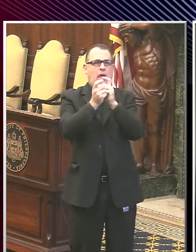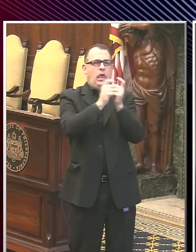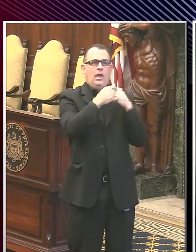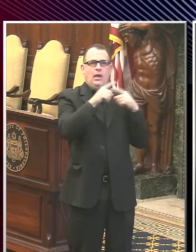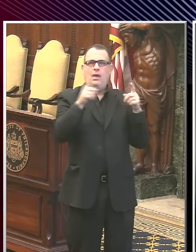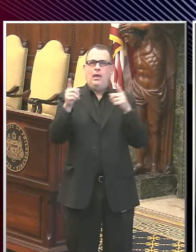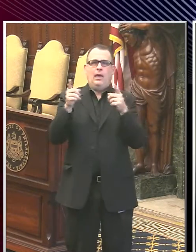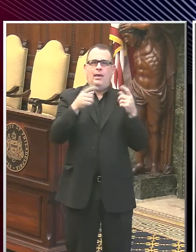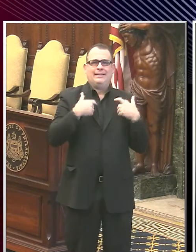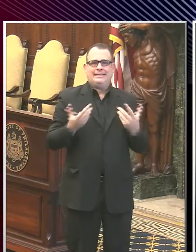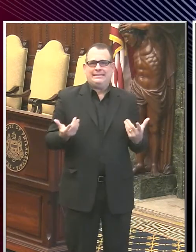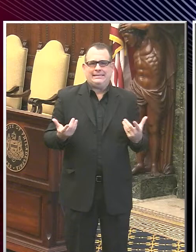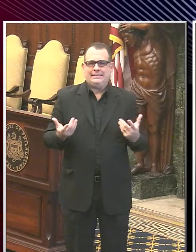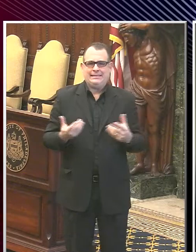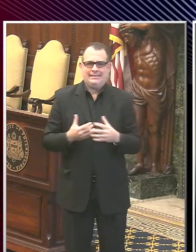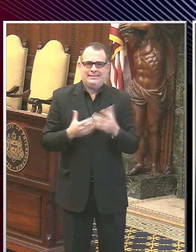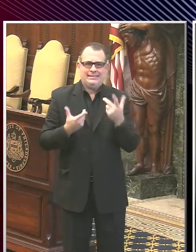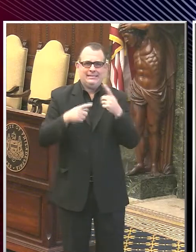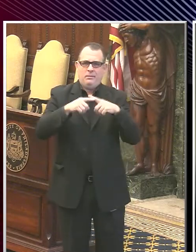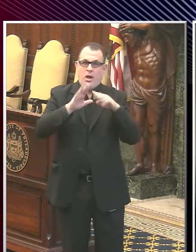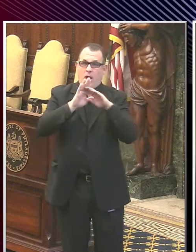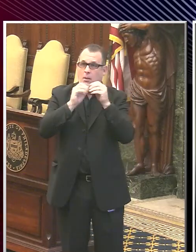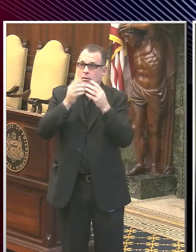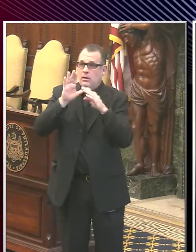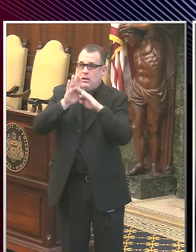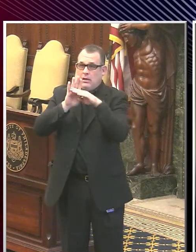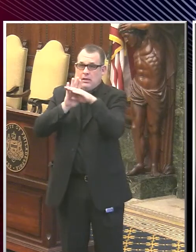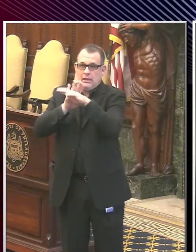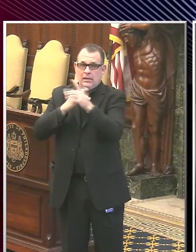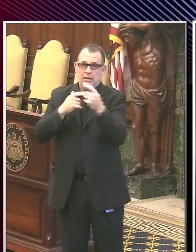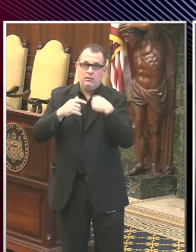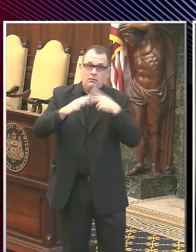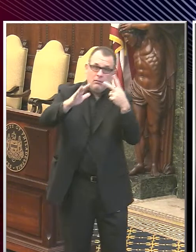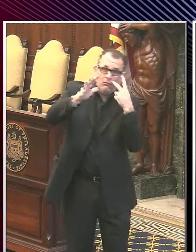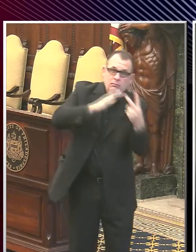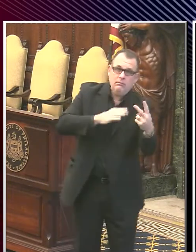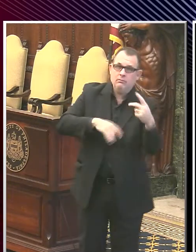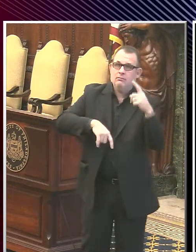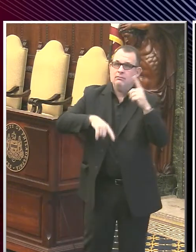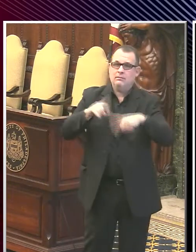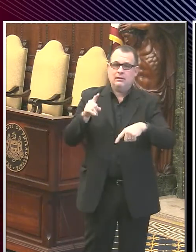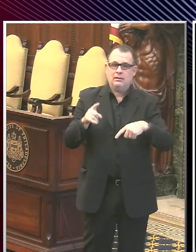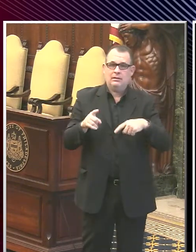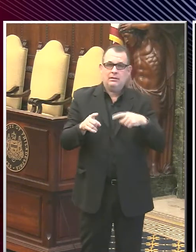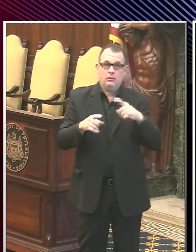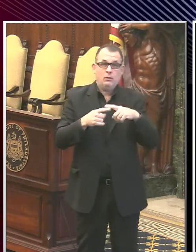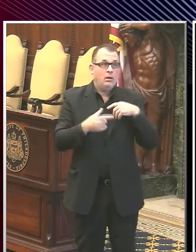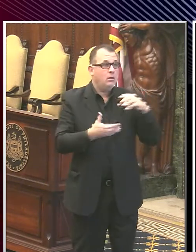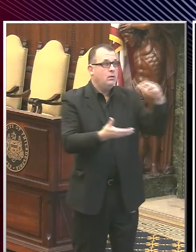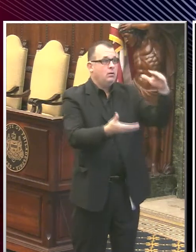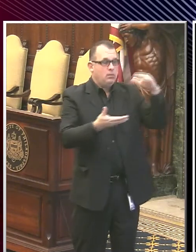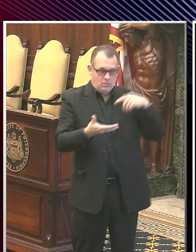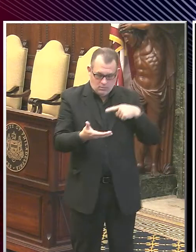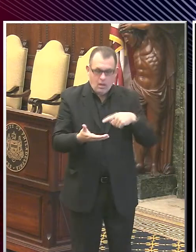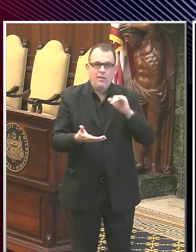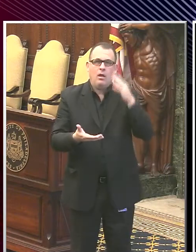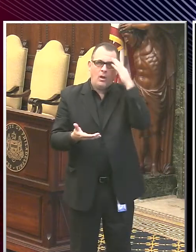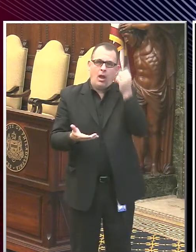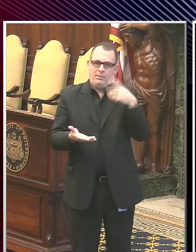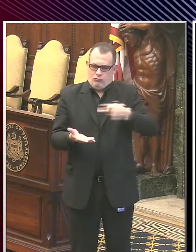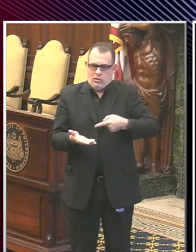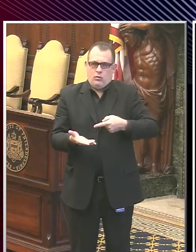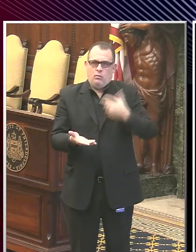frequently have changed. So we won't know how many doses we get until we actually get them. Are Temple and Einstein... All right, thank you, Jeff. Thank